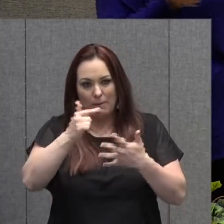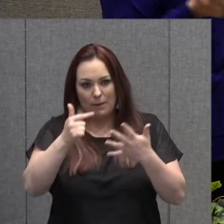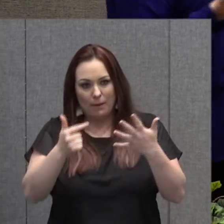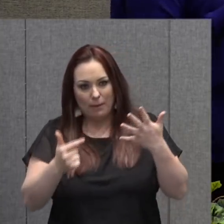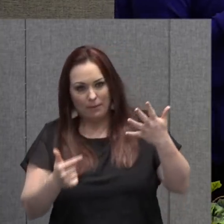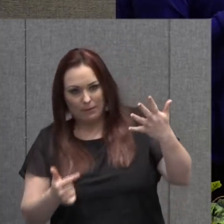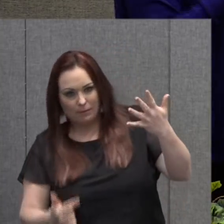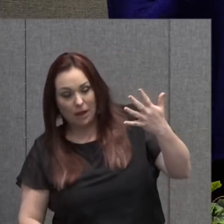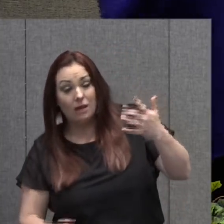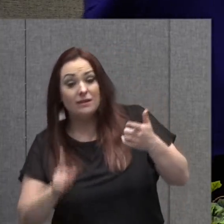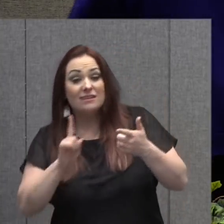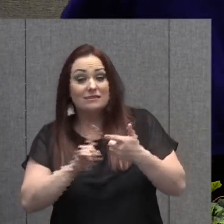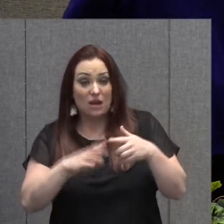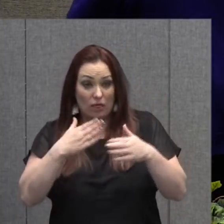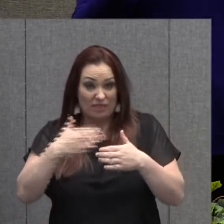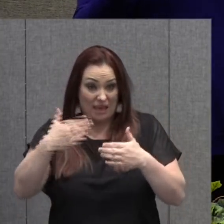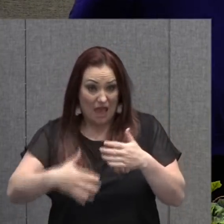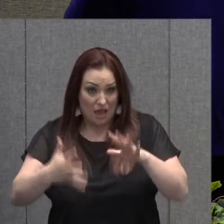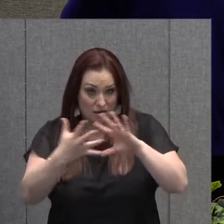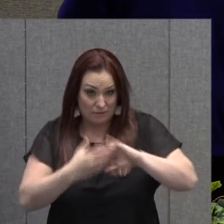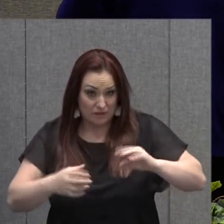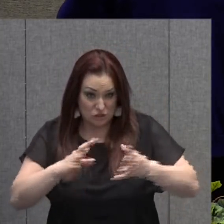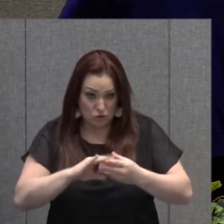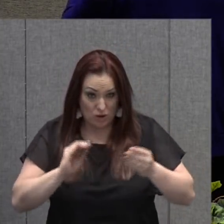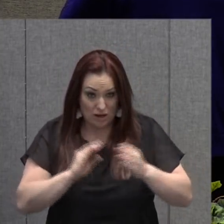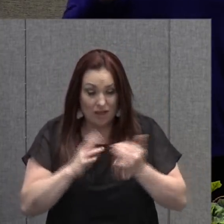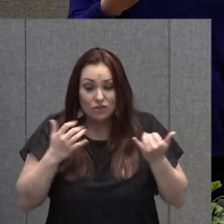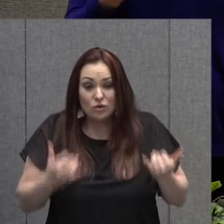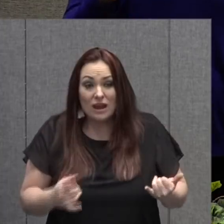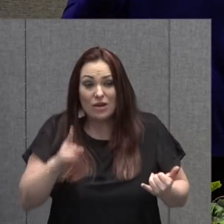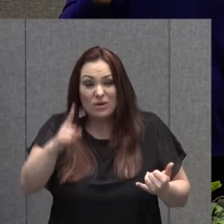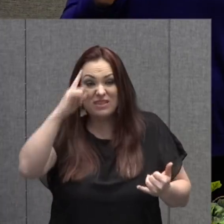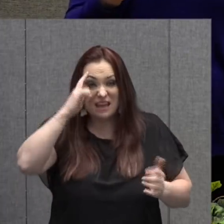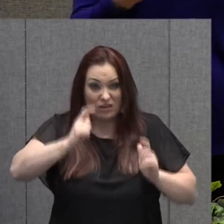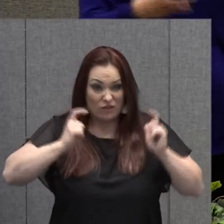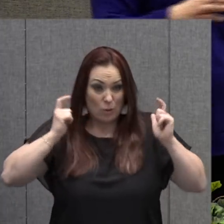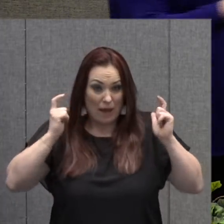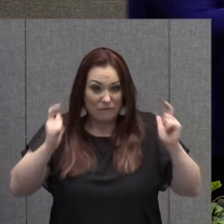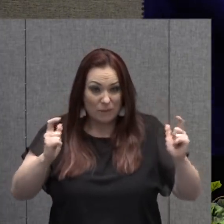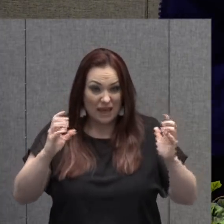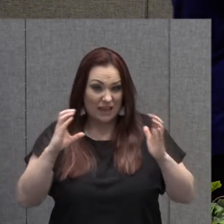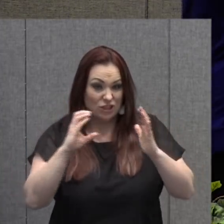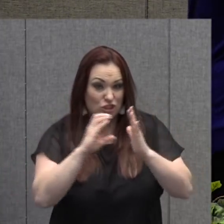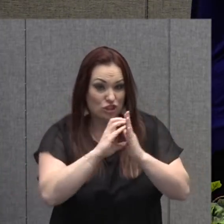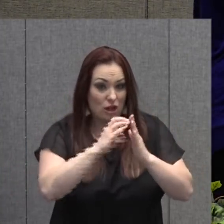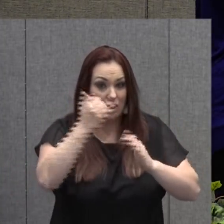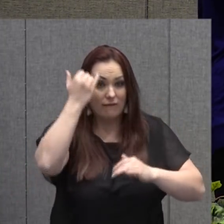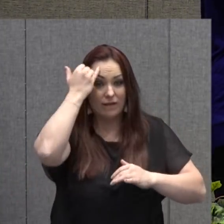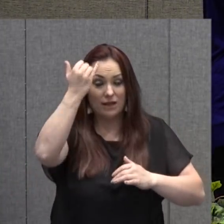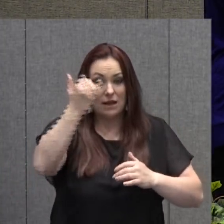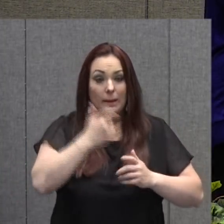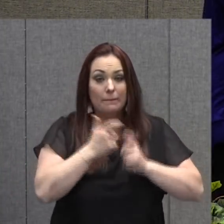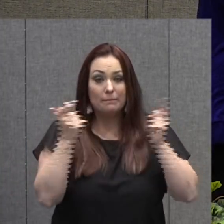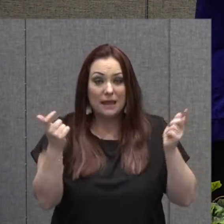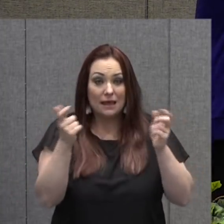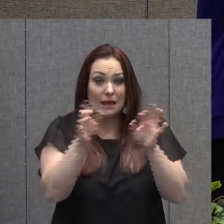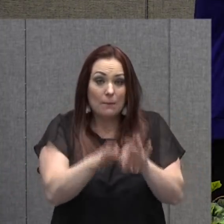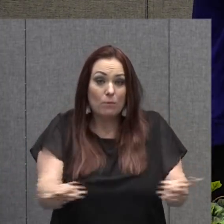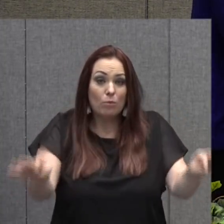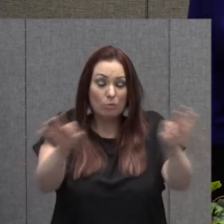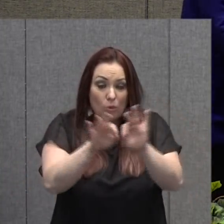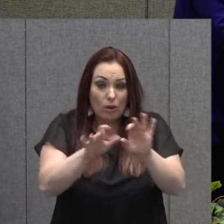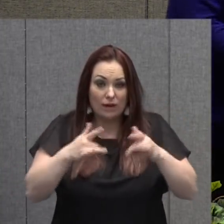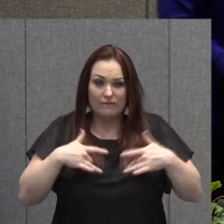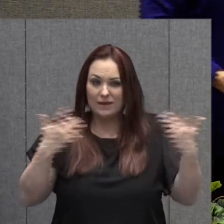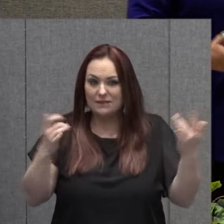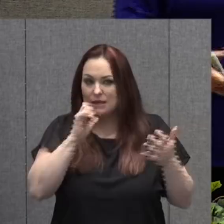end. Okay, so this is where you're going to think of your big chunk of ideas, of the big major events. Now, that